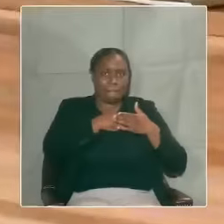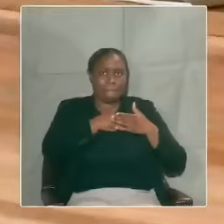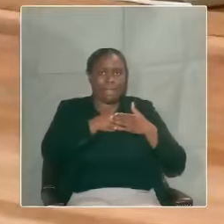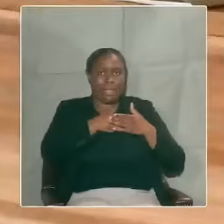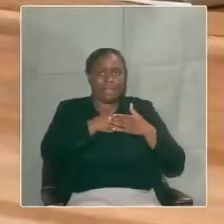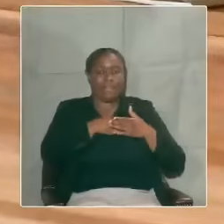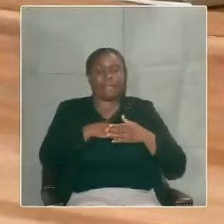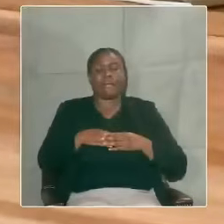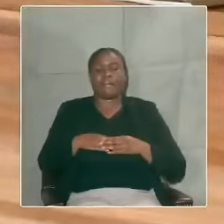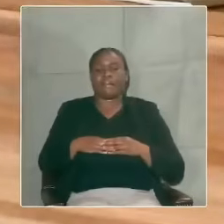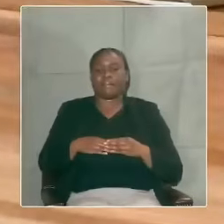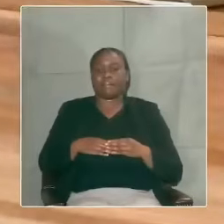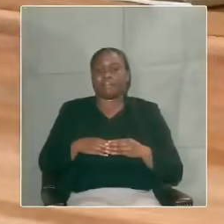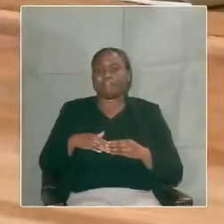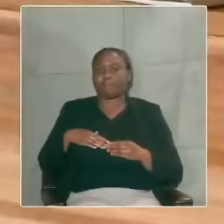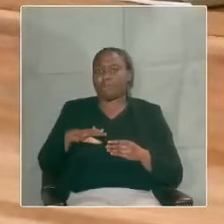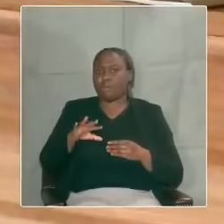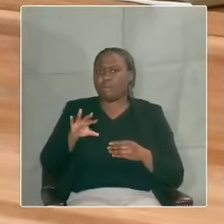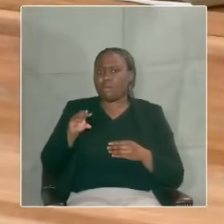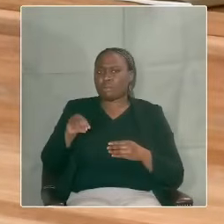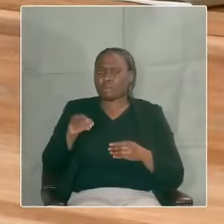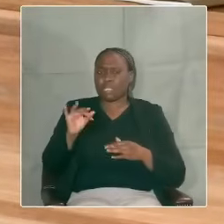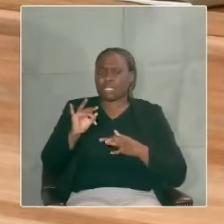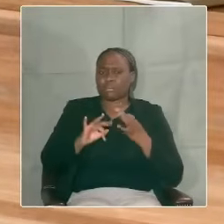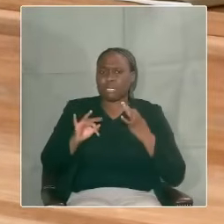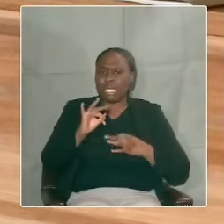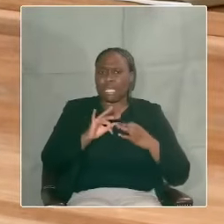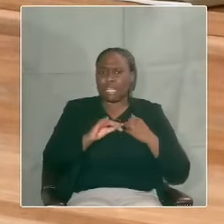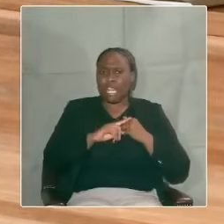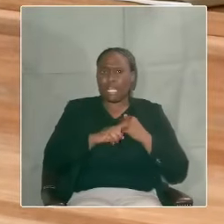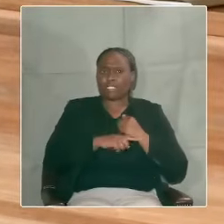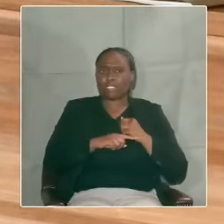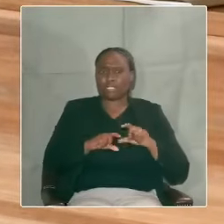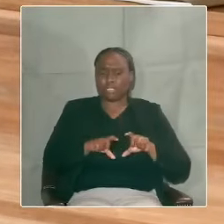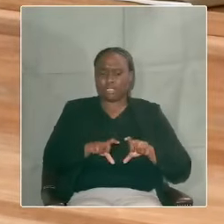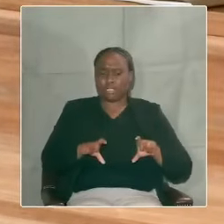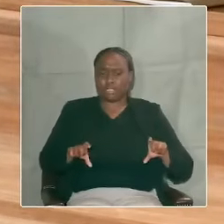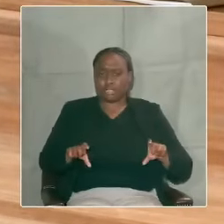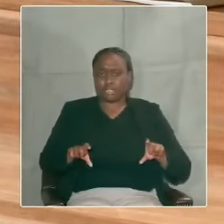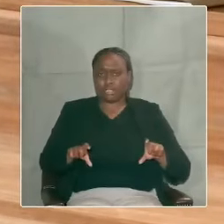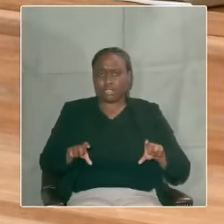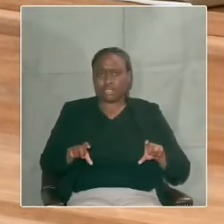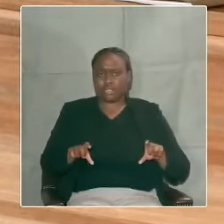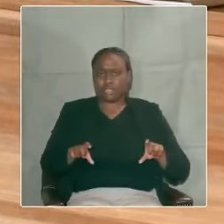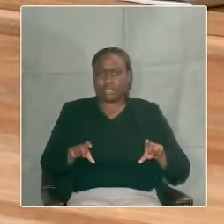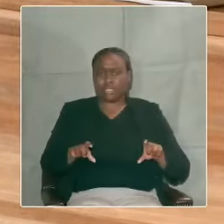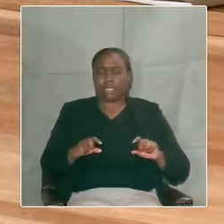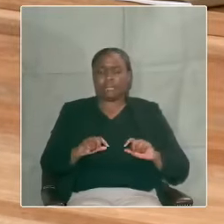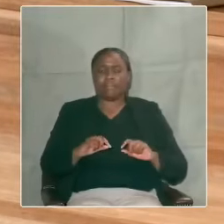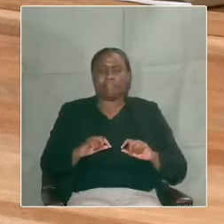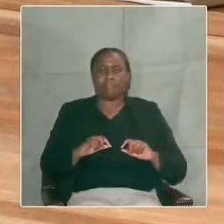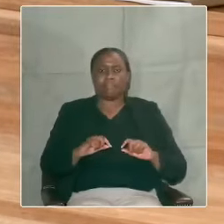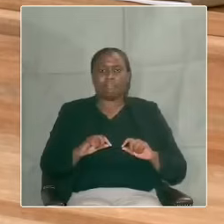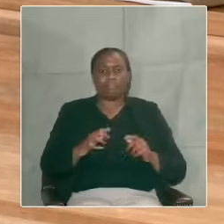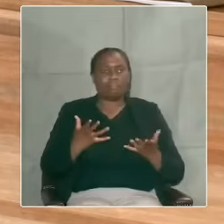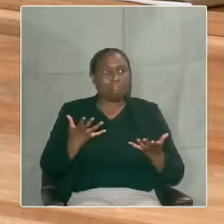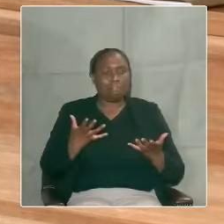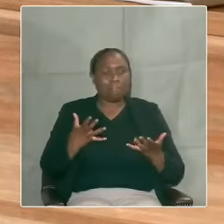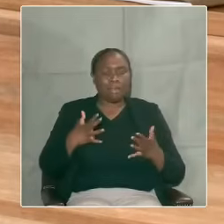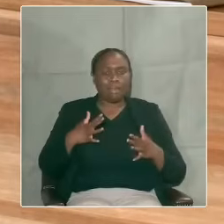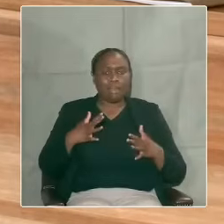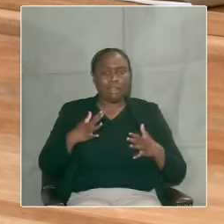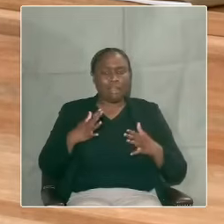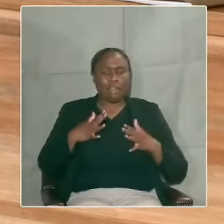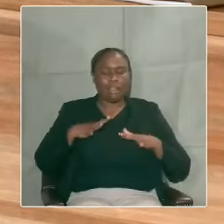can ask you to just perhaps explain that last part, that last sentence about the uncertainty and